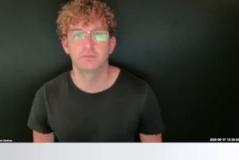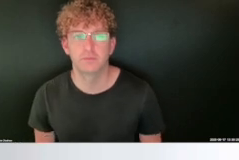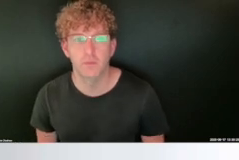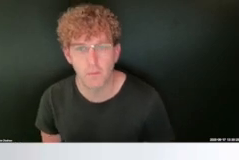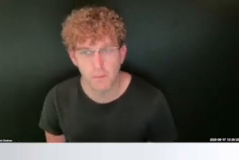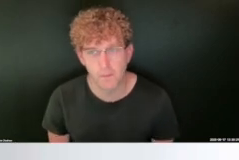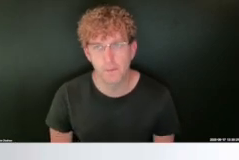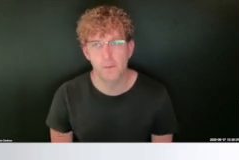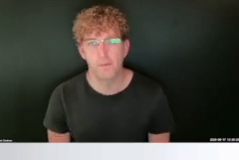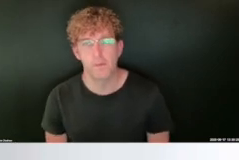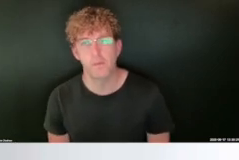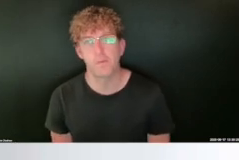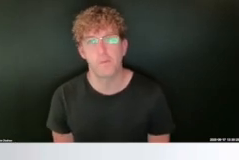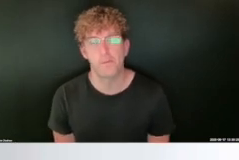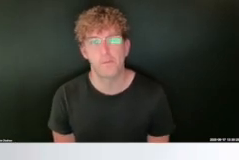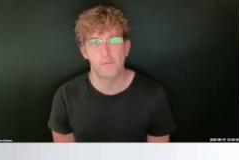Did you want did